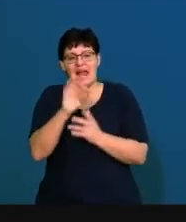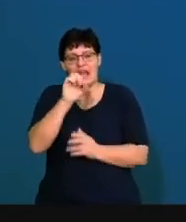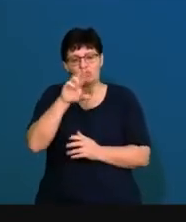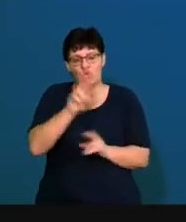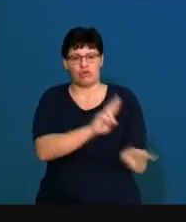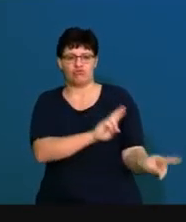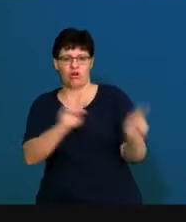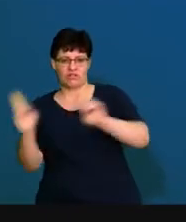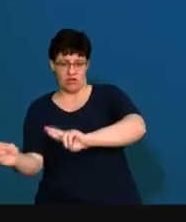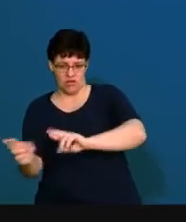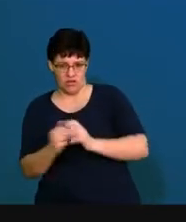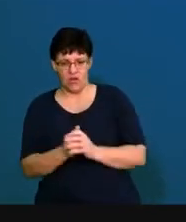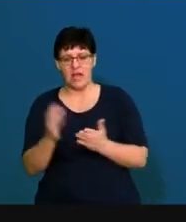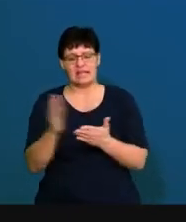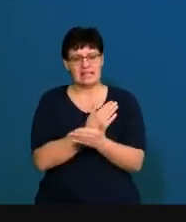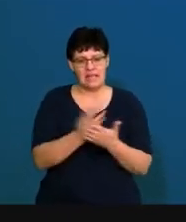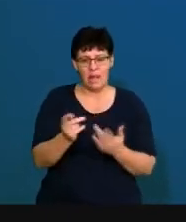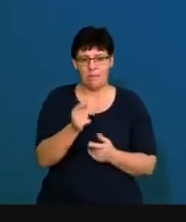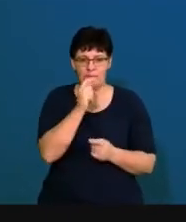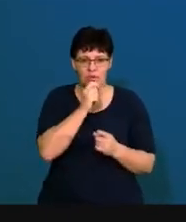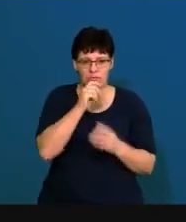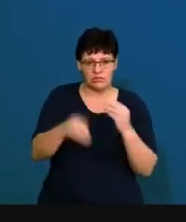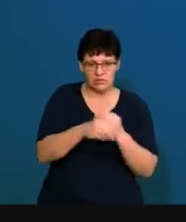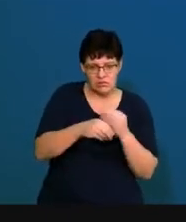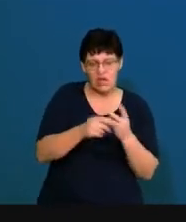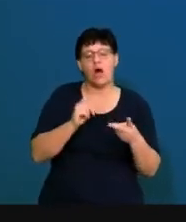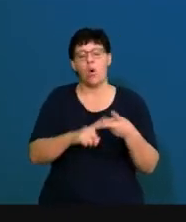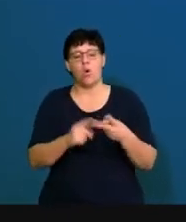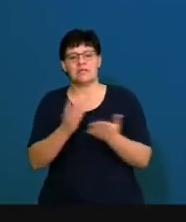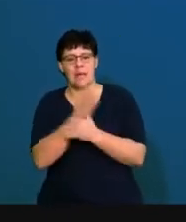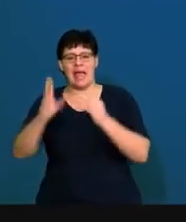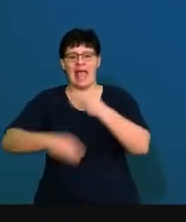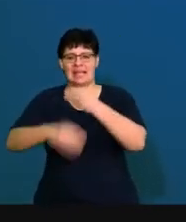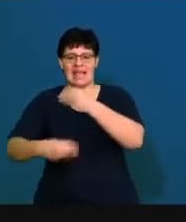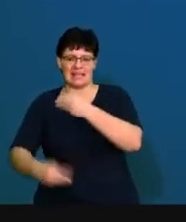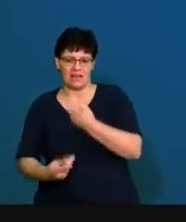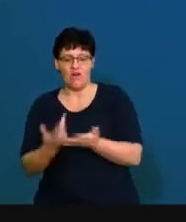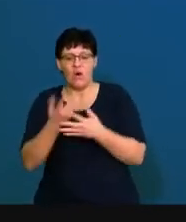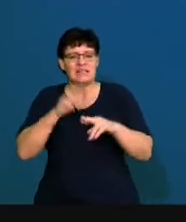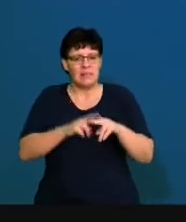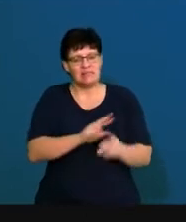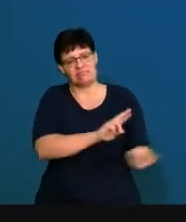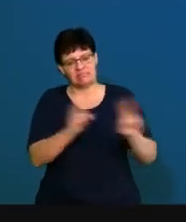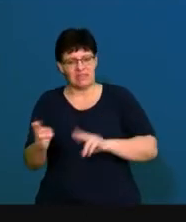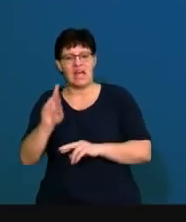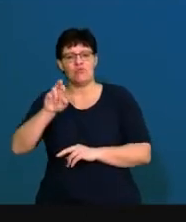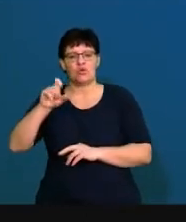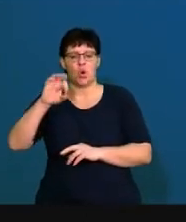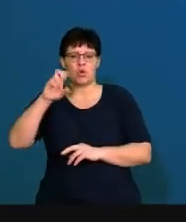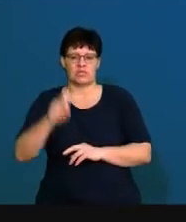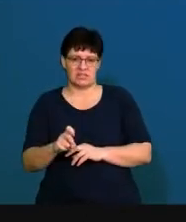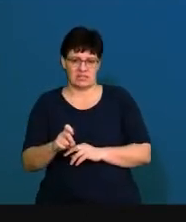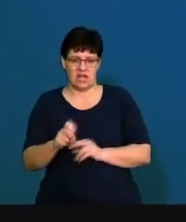electron transfer. Some by losing, some by gaining. As a result, effectively, we have got a transfer, which is a redox reaction. All